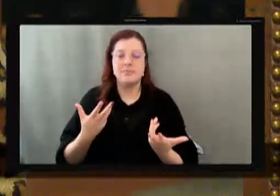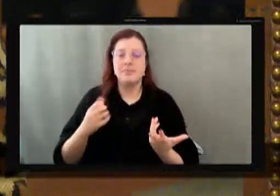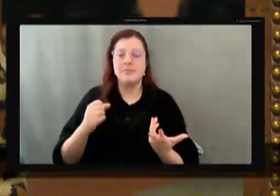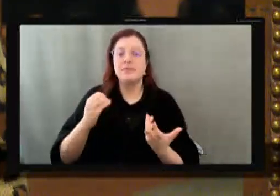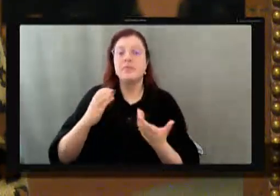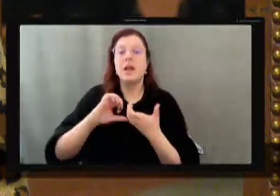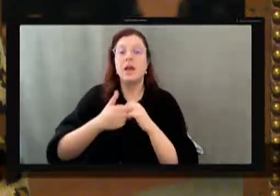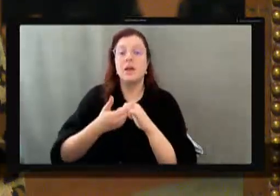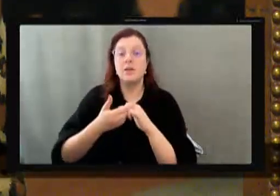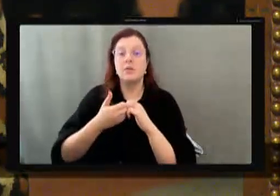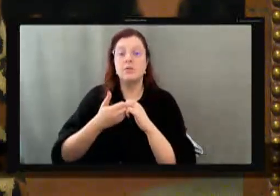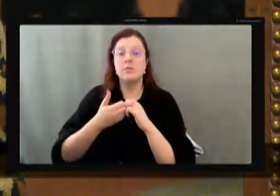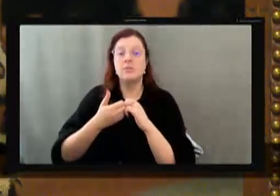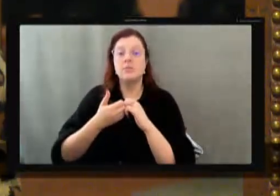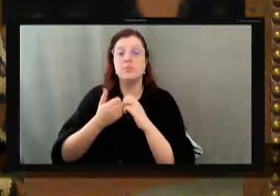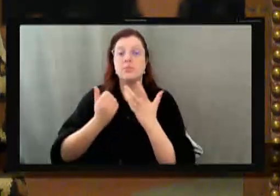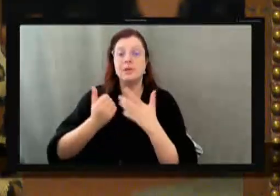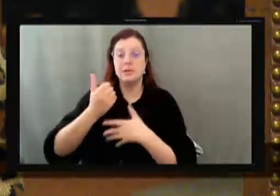for